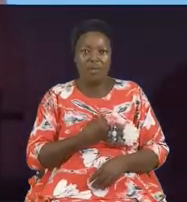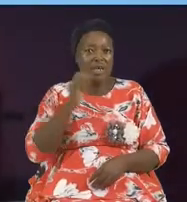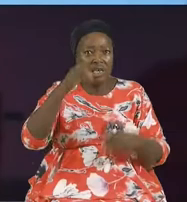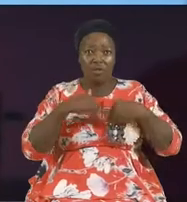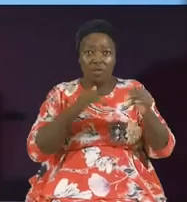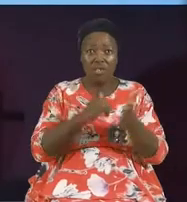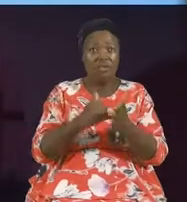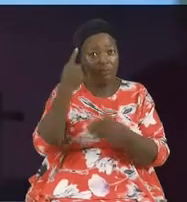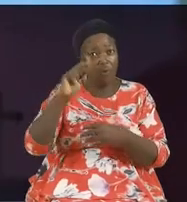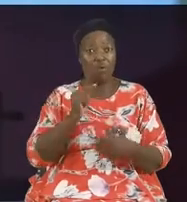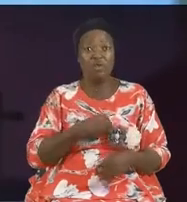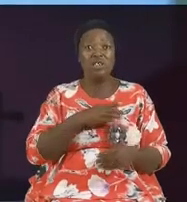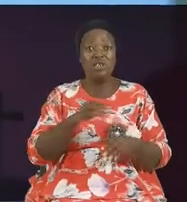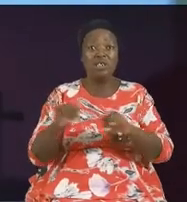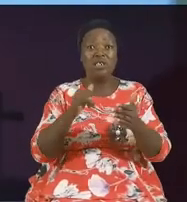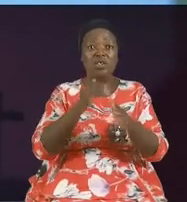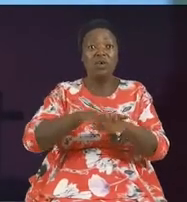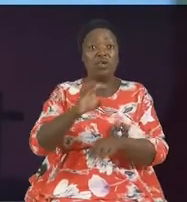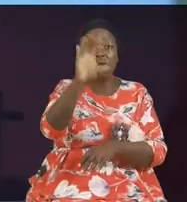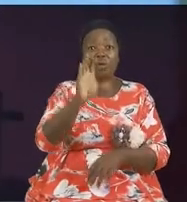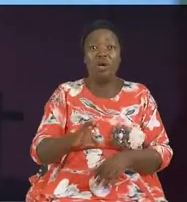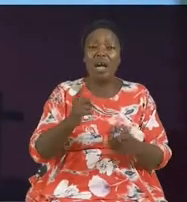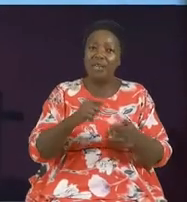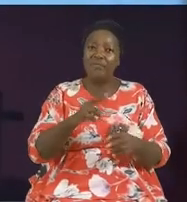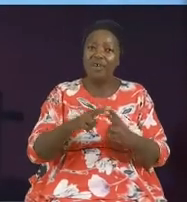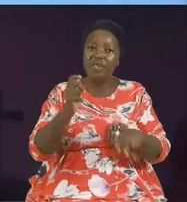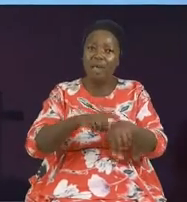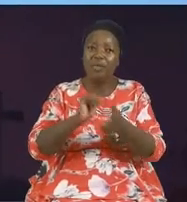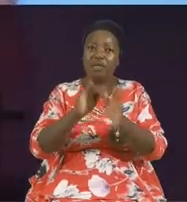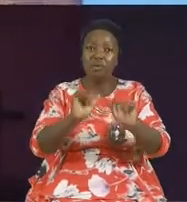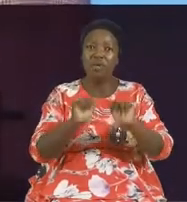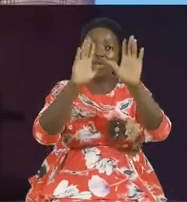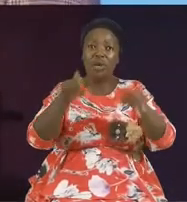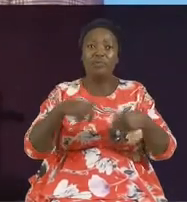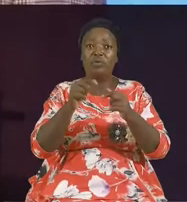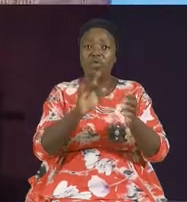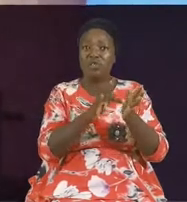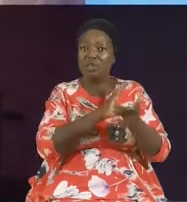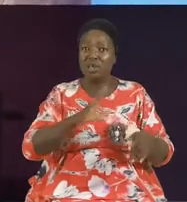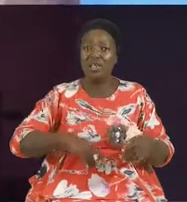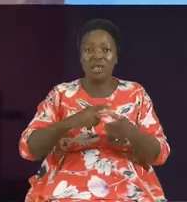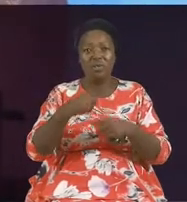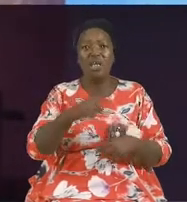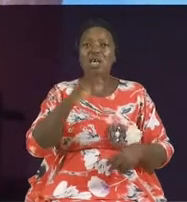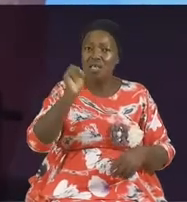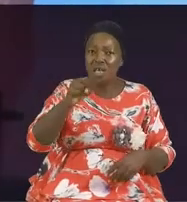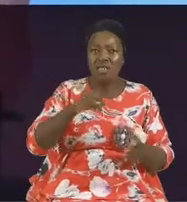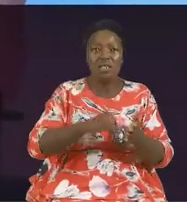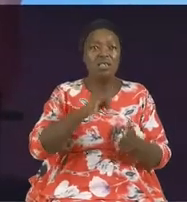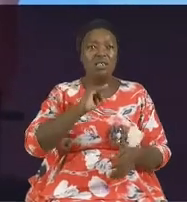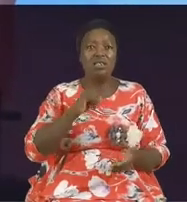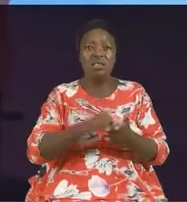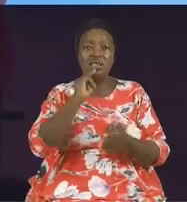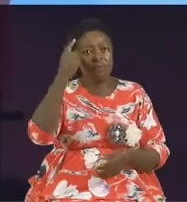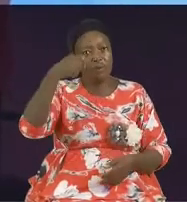Who has delivered us? He's done it already. He did it on the cross. And the moment you give your life to